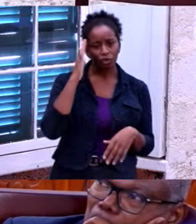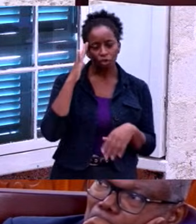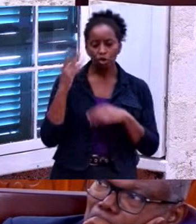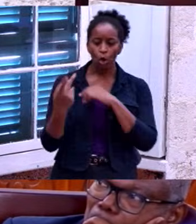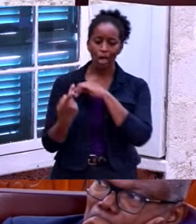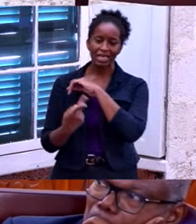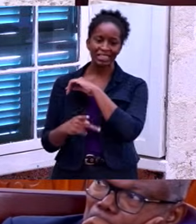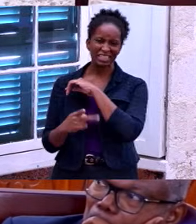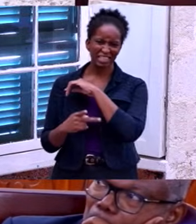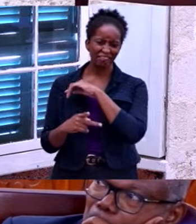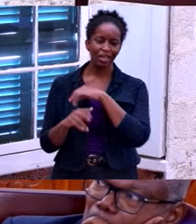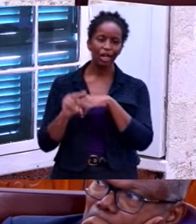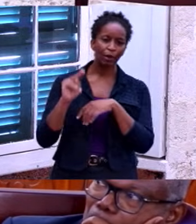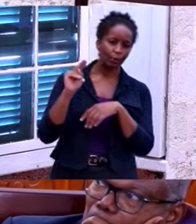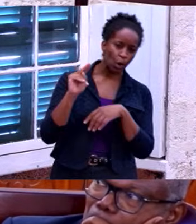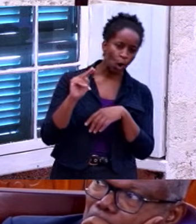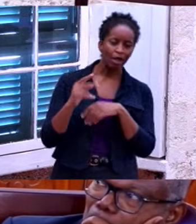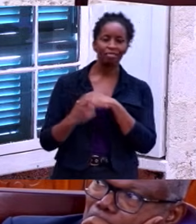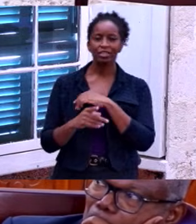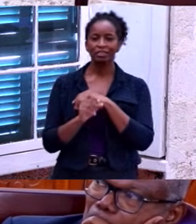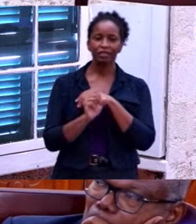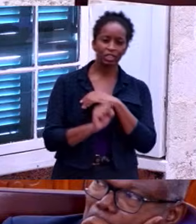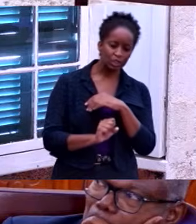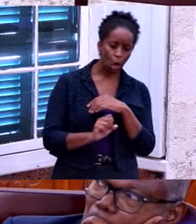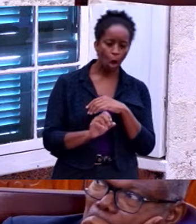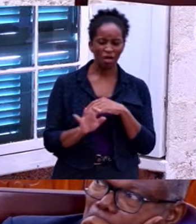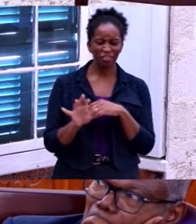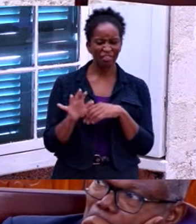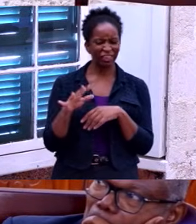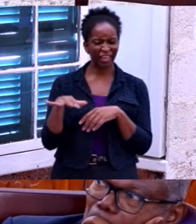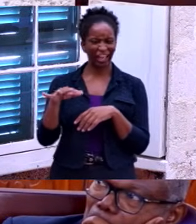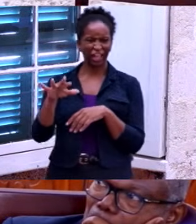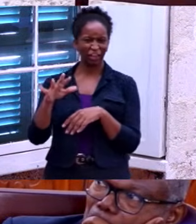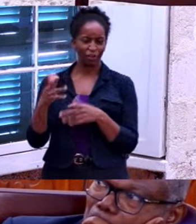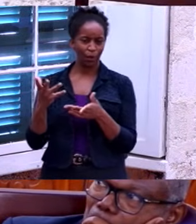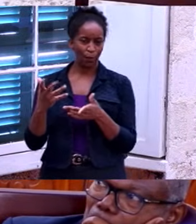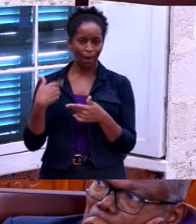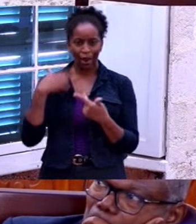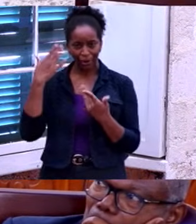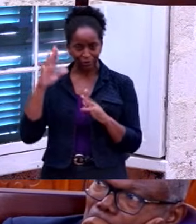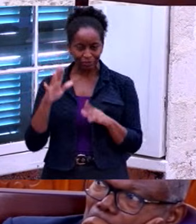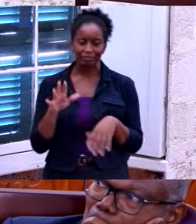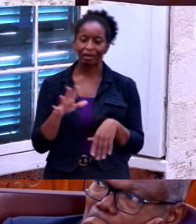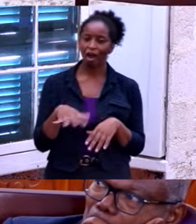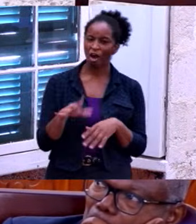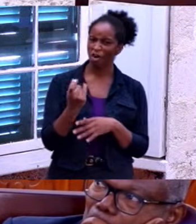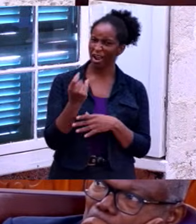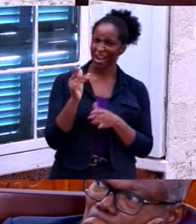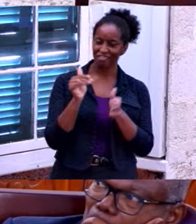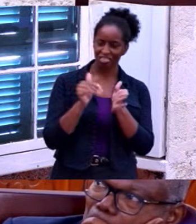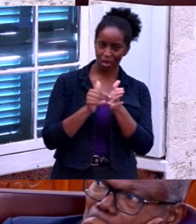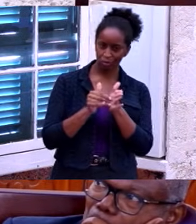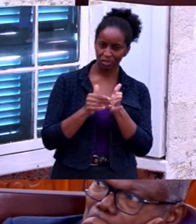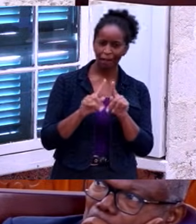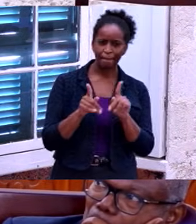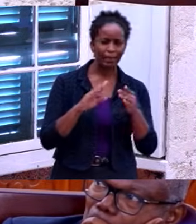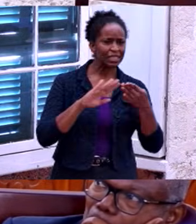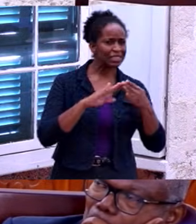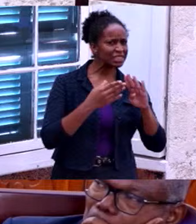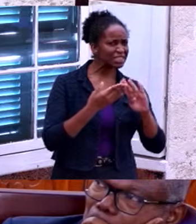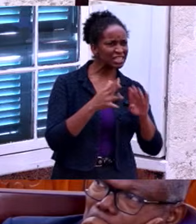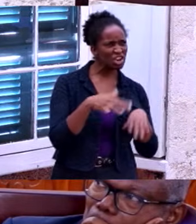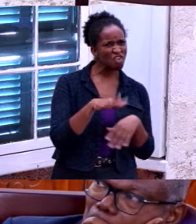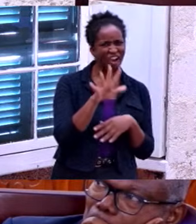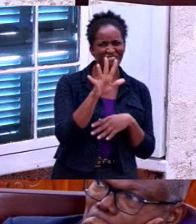well. Again, close to 11,000 people. But you have, I don't think you can find 5,000 people in the city. There are other St.